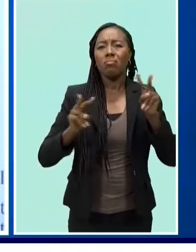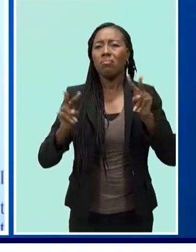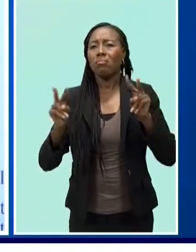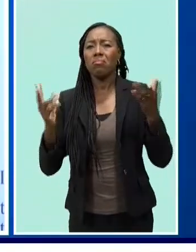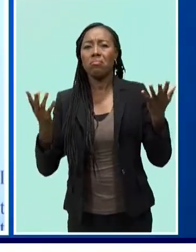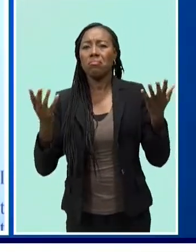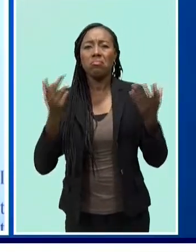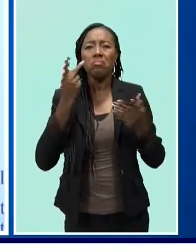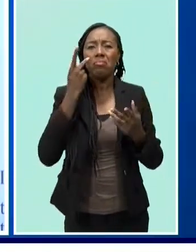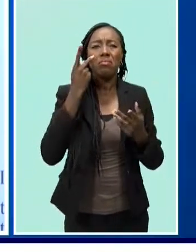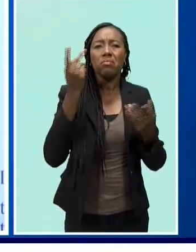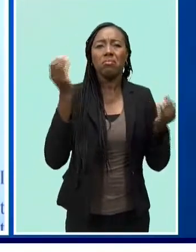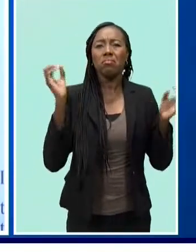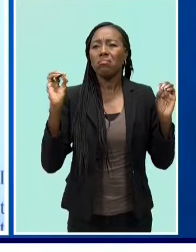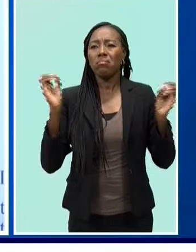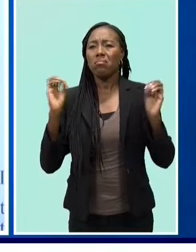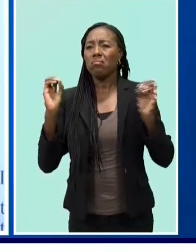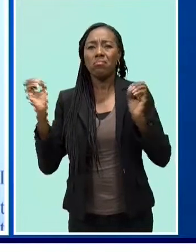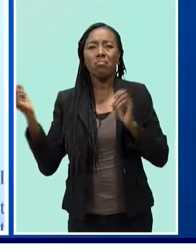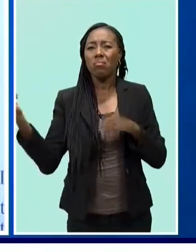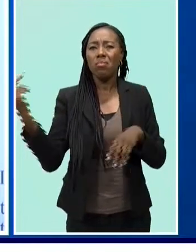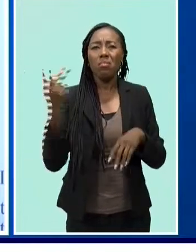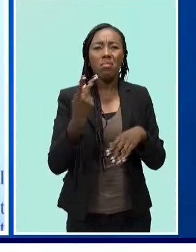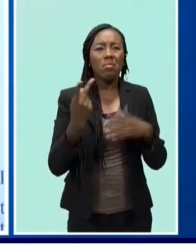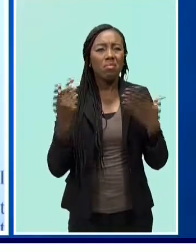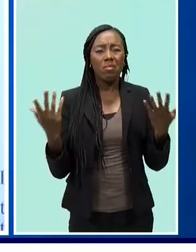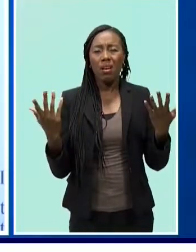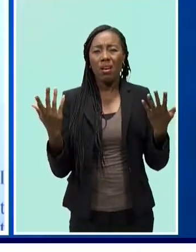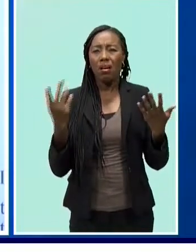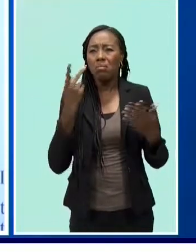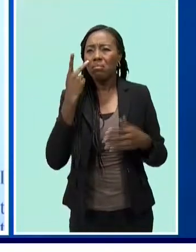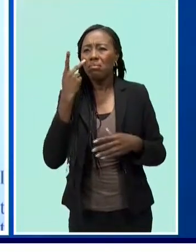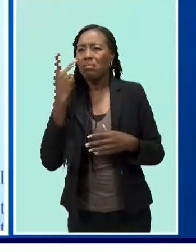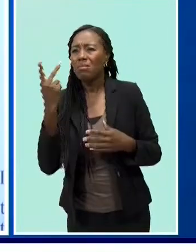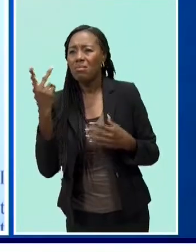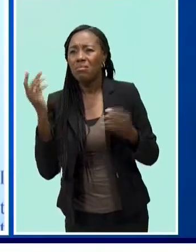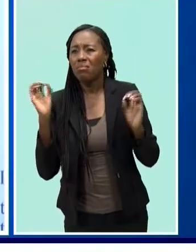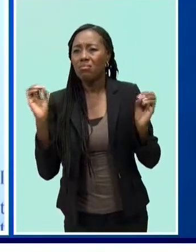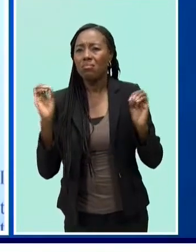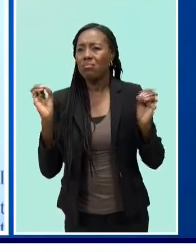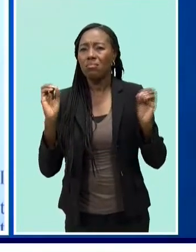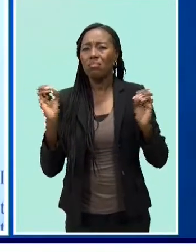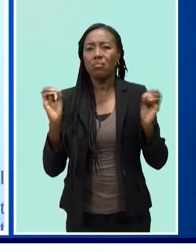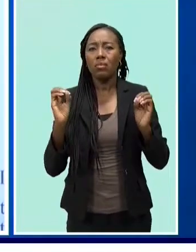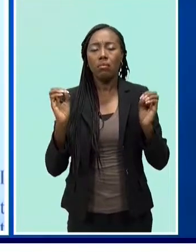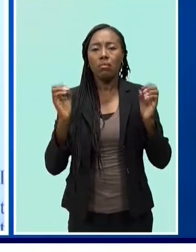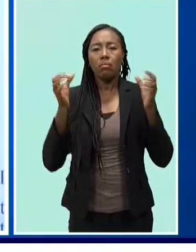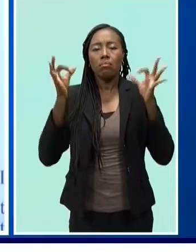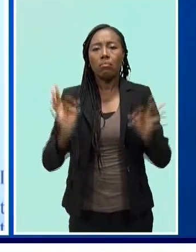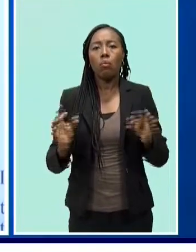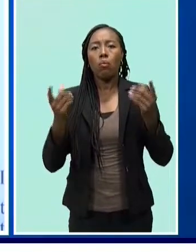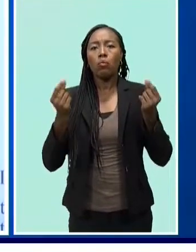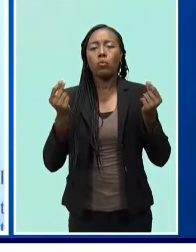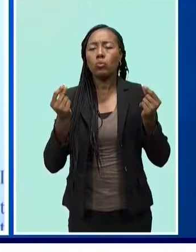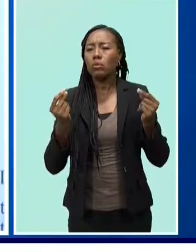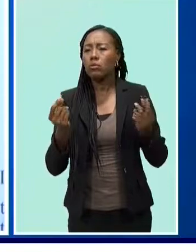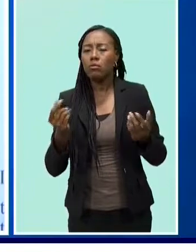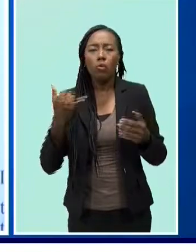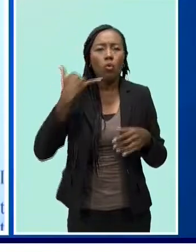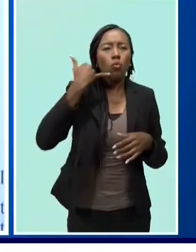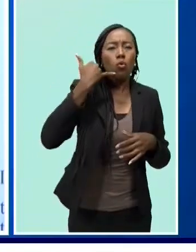the operator of the jet ski recognized that they had not returned, and he decided to make some